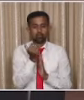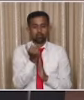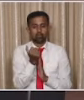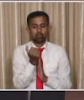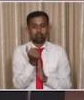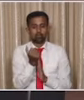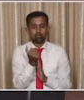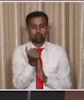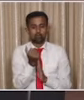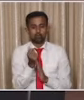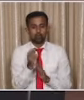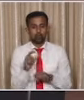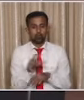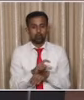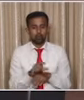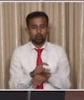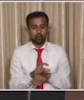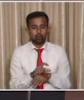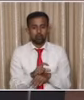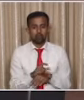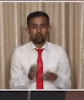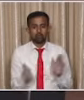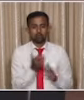I heard it myself.